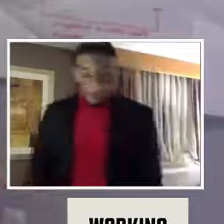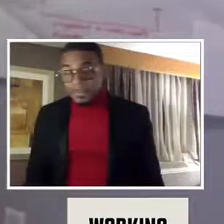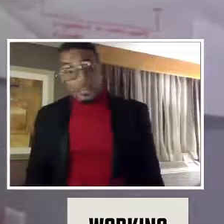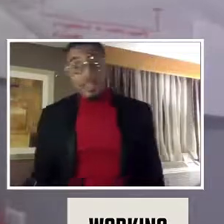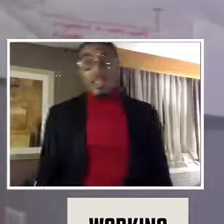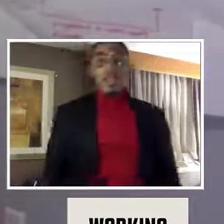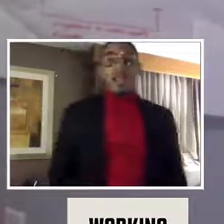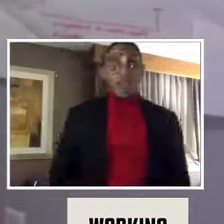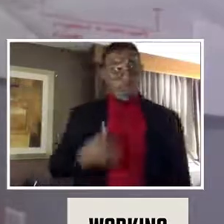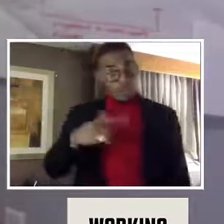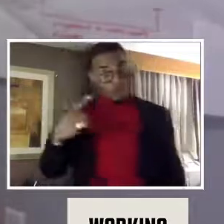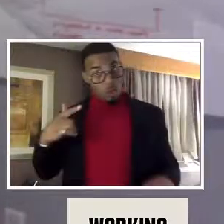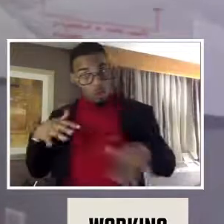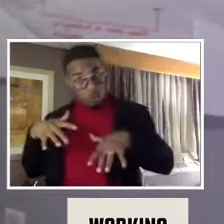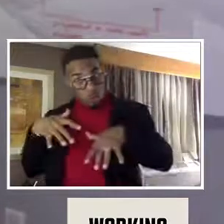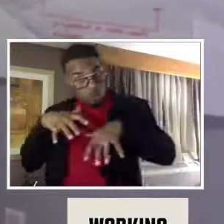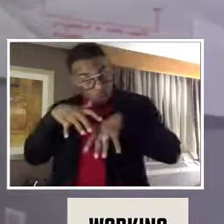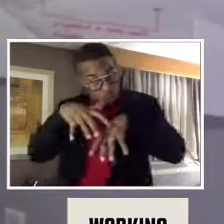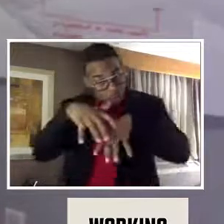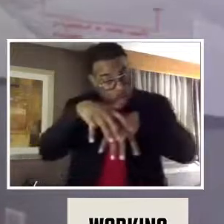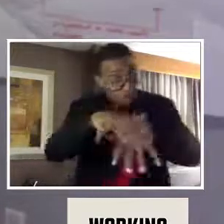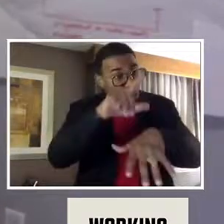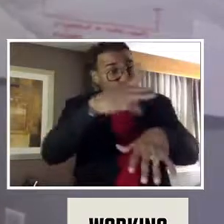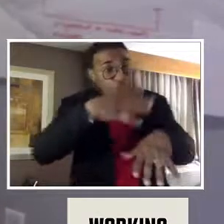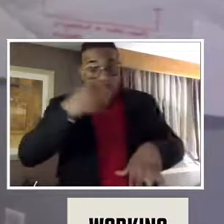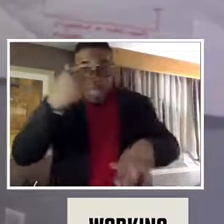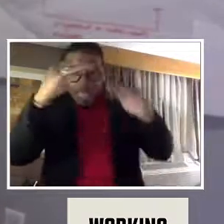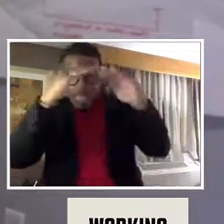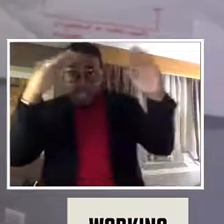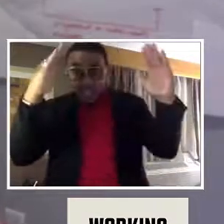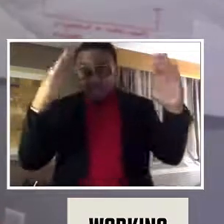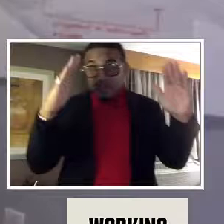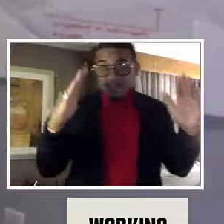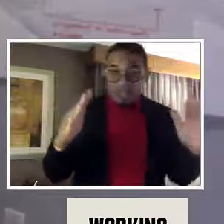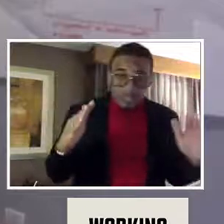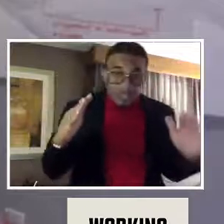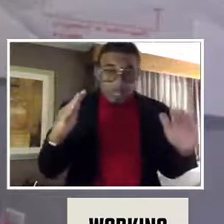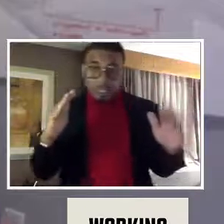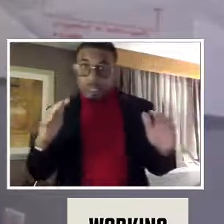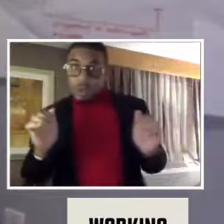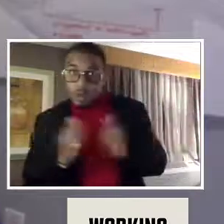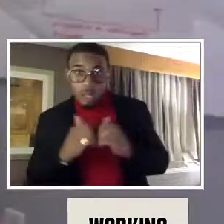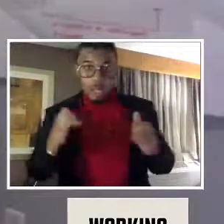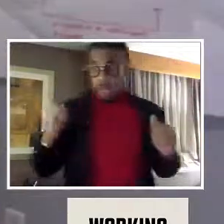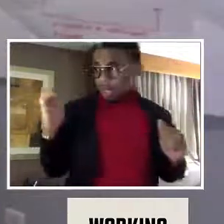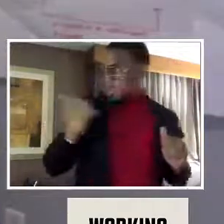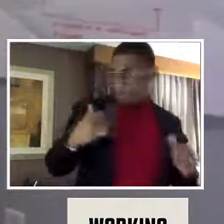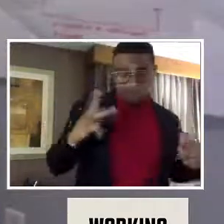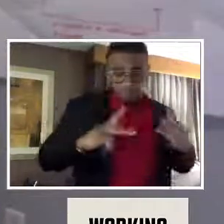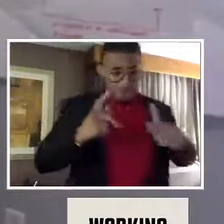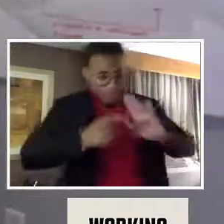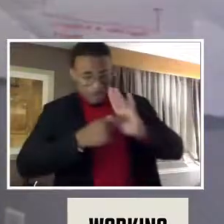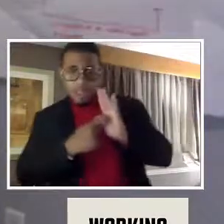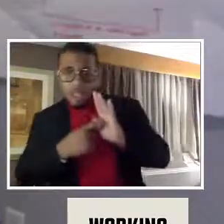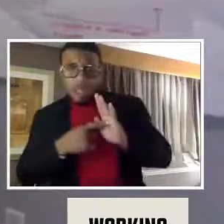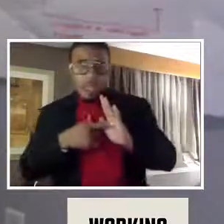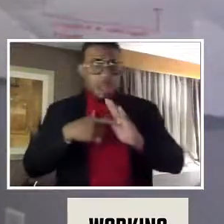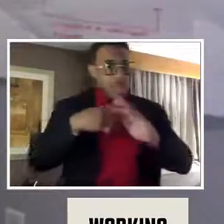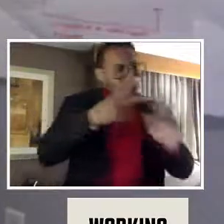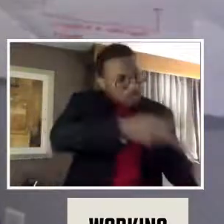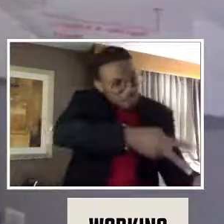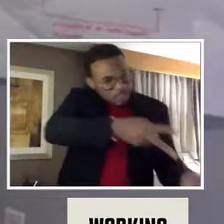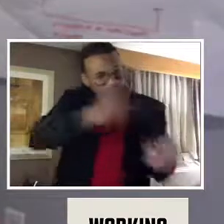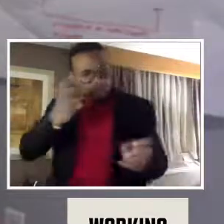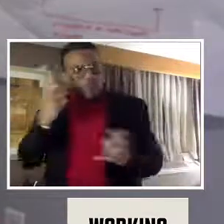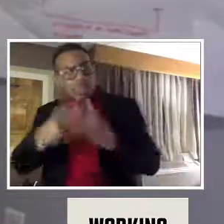back. Well, we went down to the White House with our People's Charter and we took back